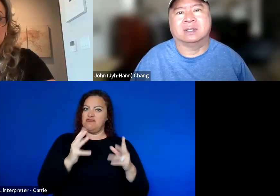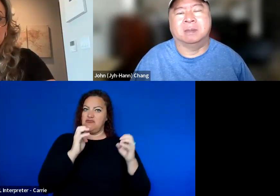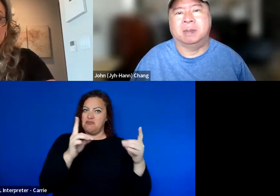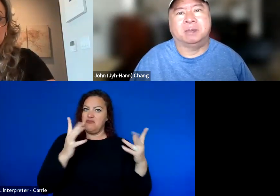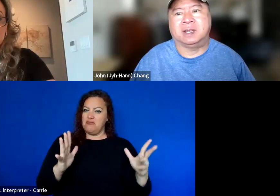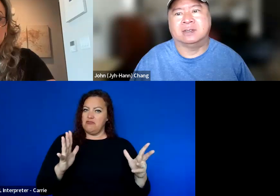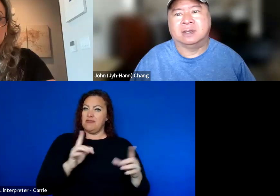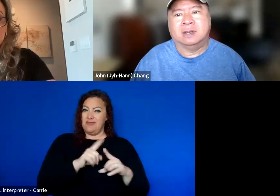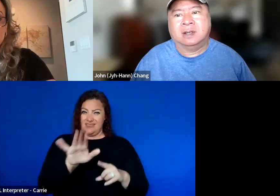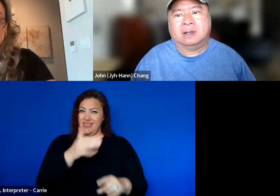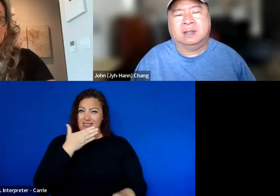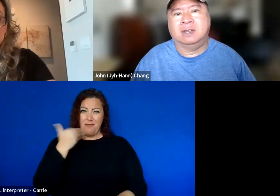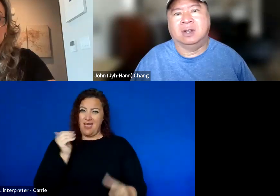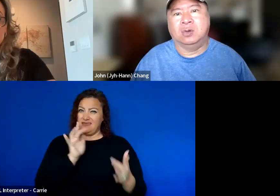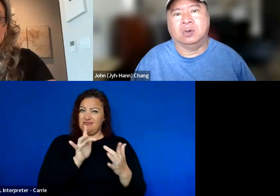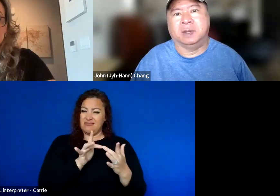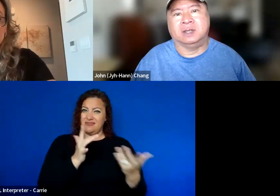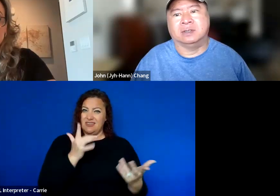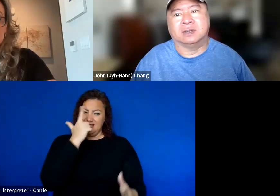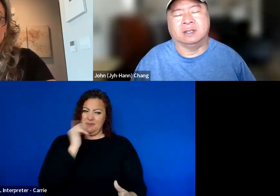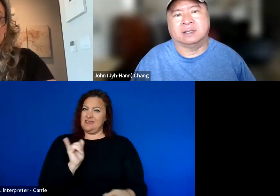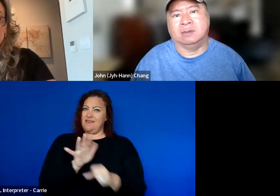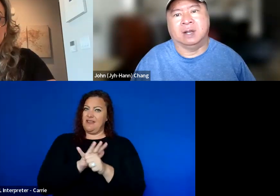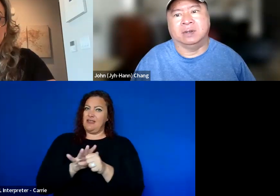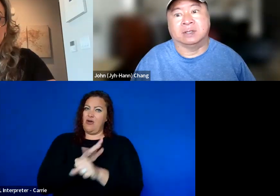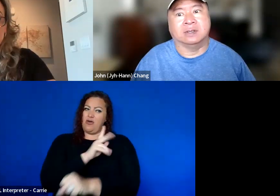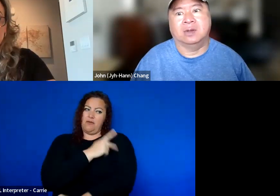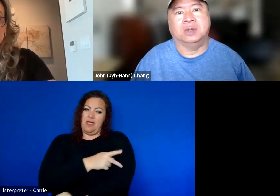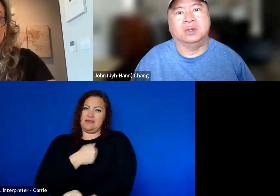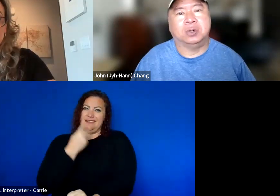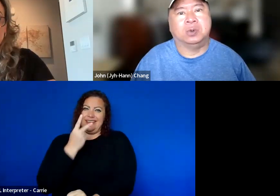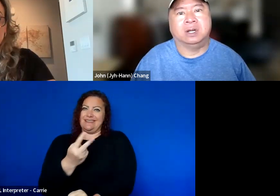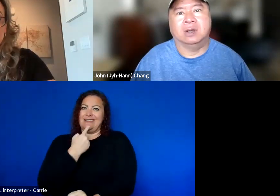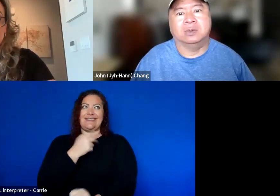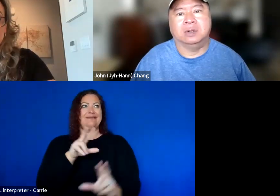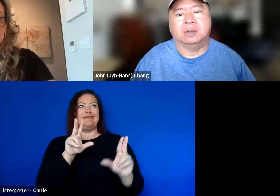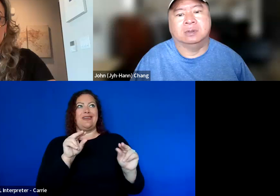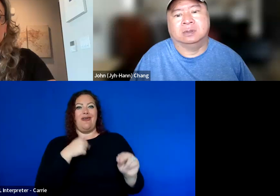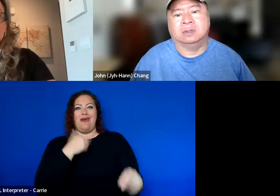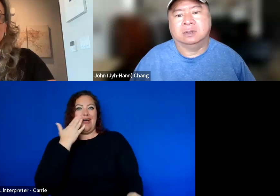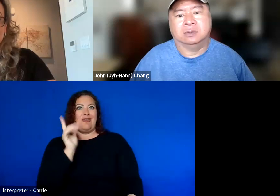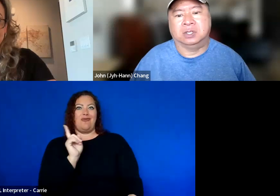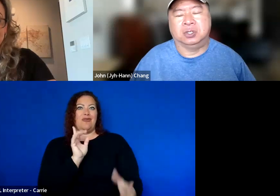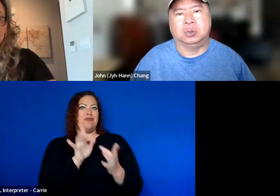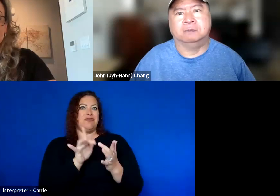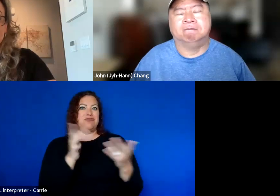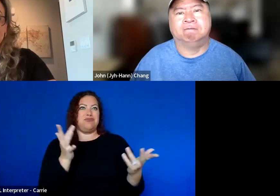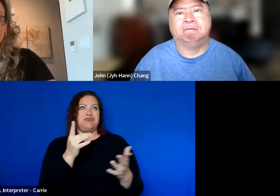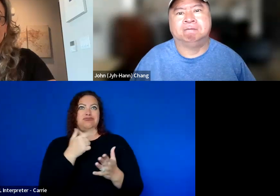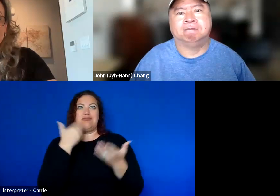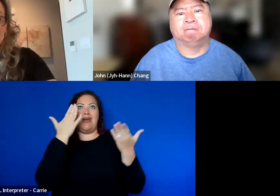to come about? Because even local patients I see around here says, no, we don't know where to go. We don't know what to